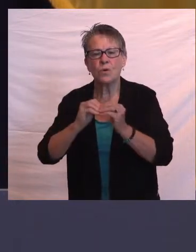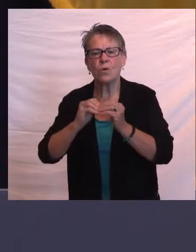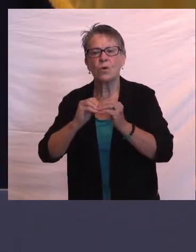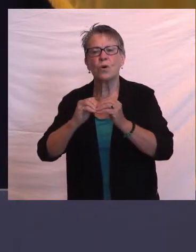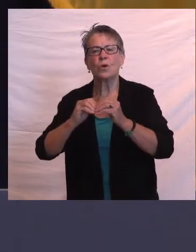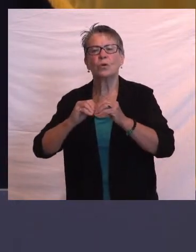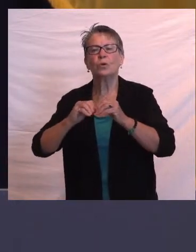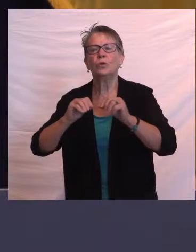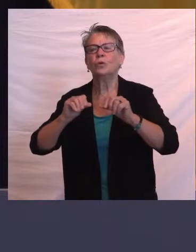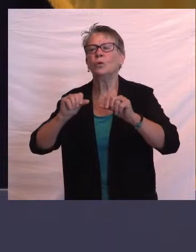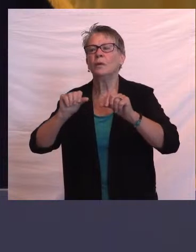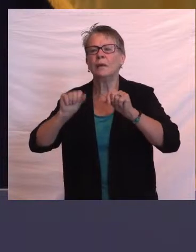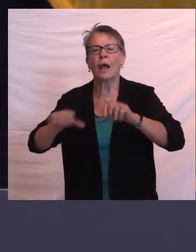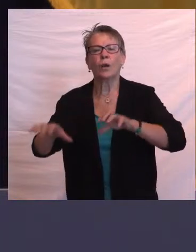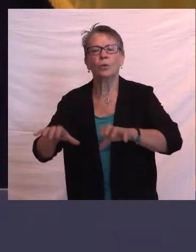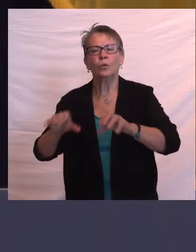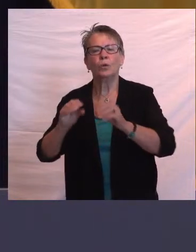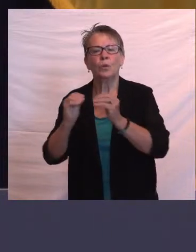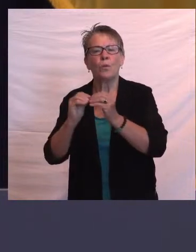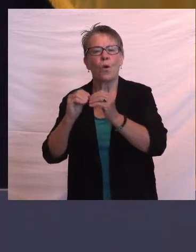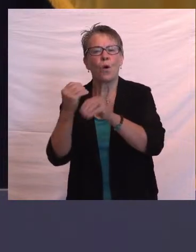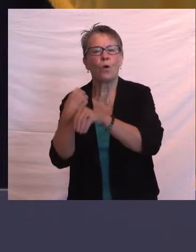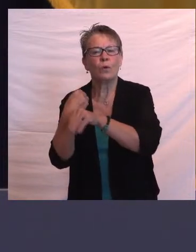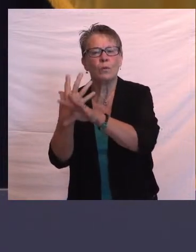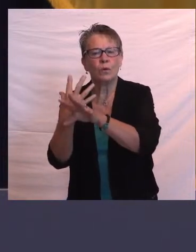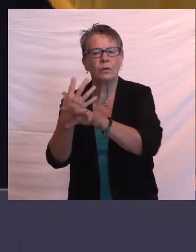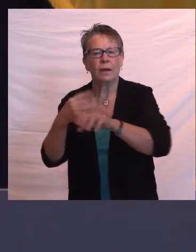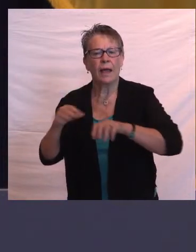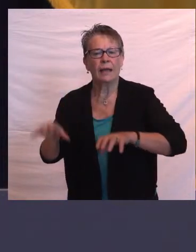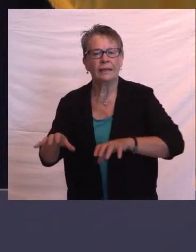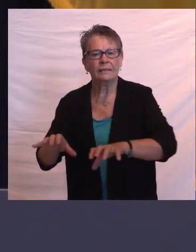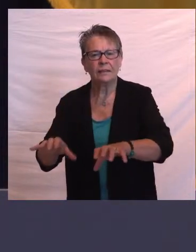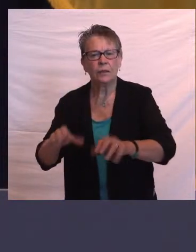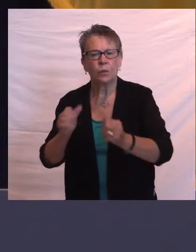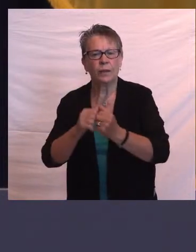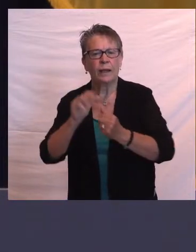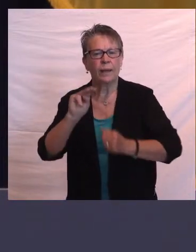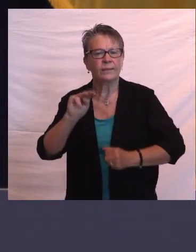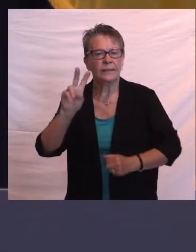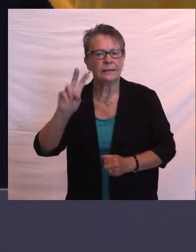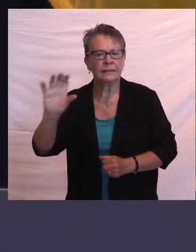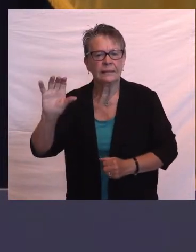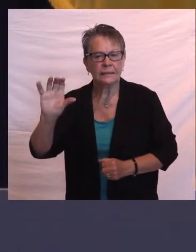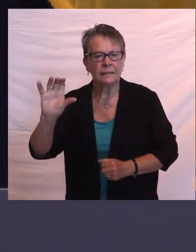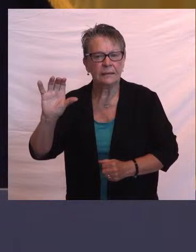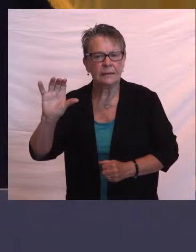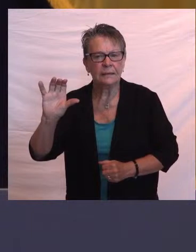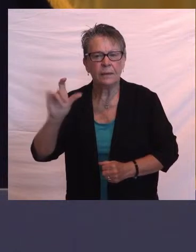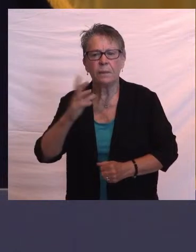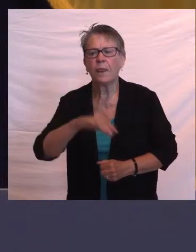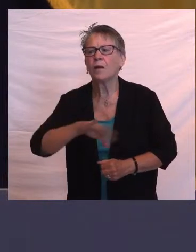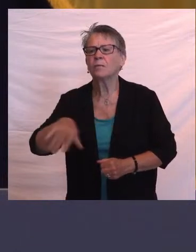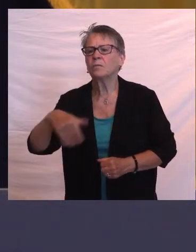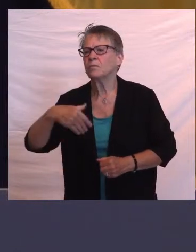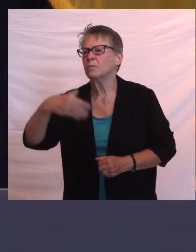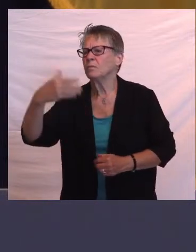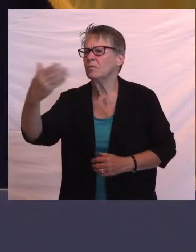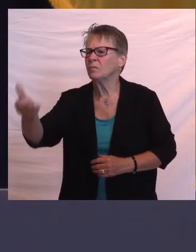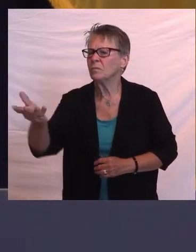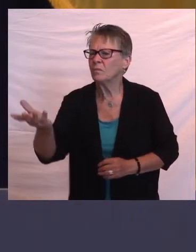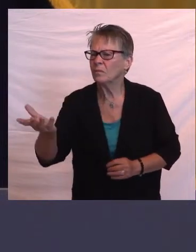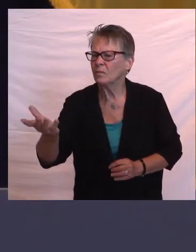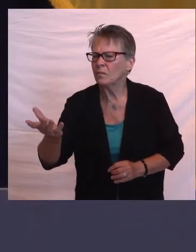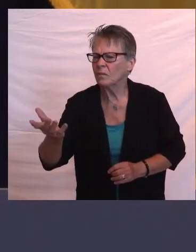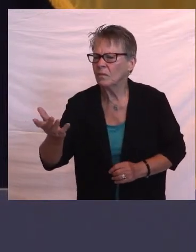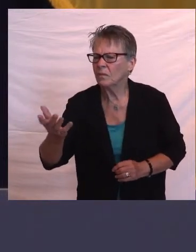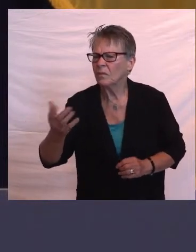afternoon. Good afternoon, Governor. 2 quick questions. What is your reaction to Penn East saying it's stopping all